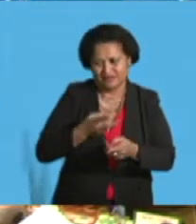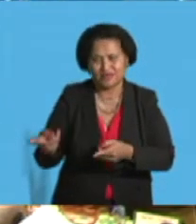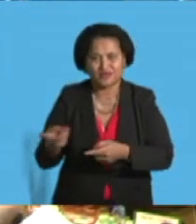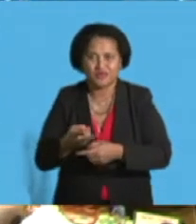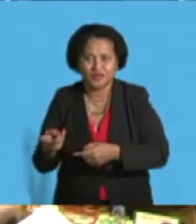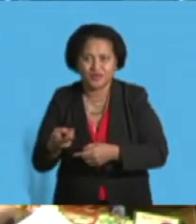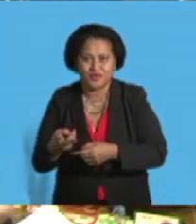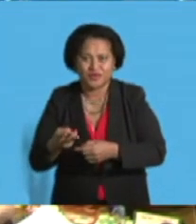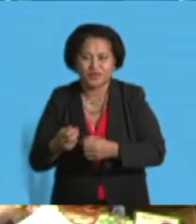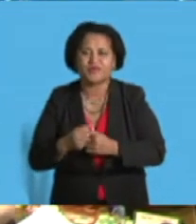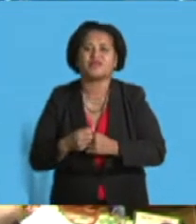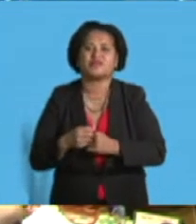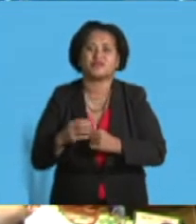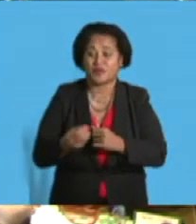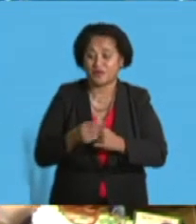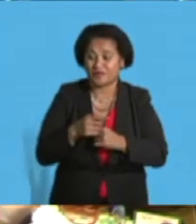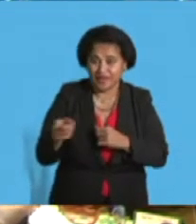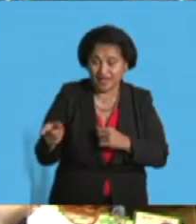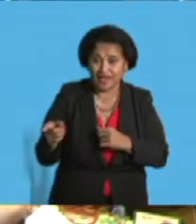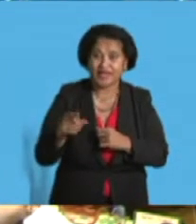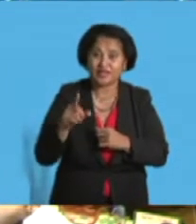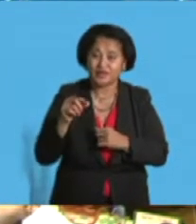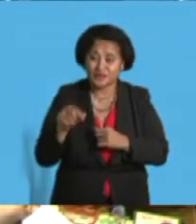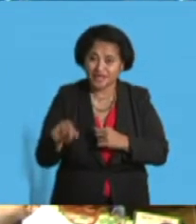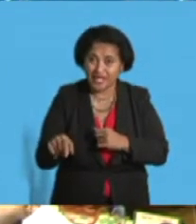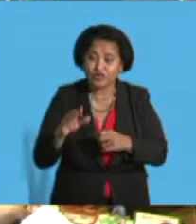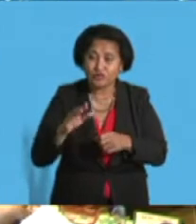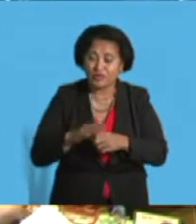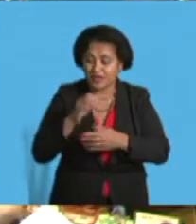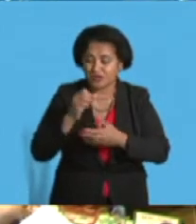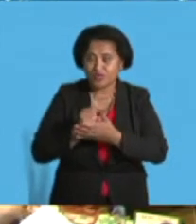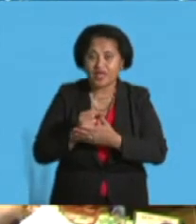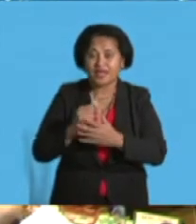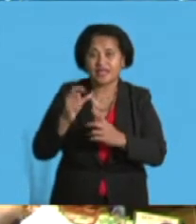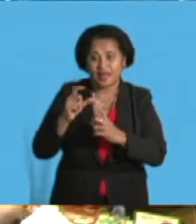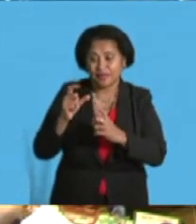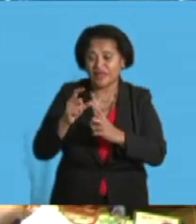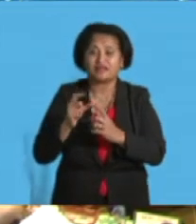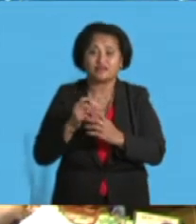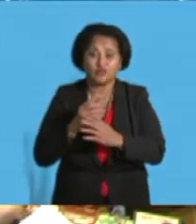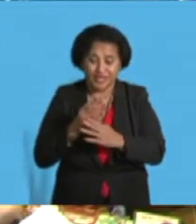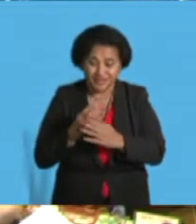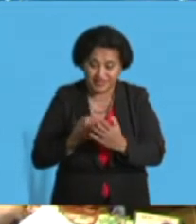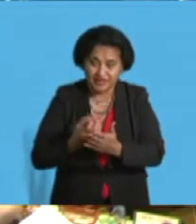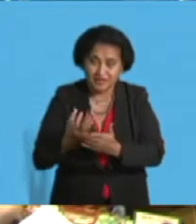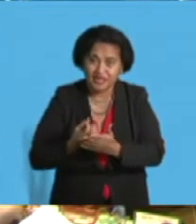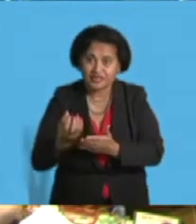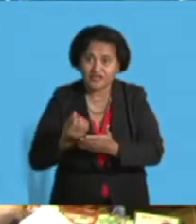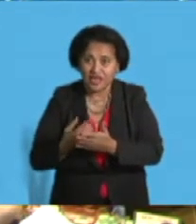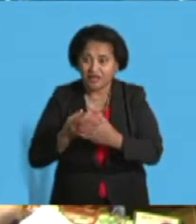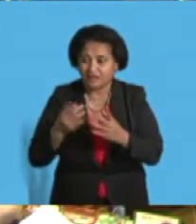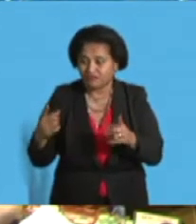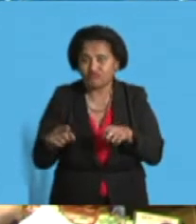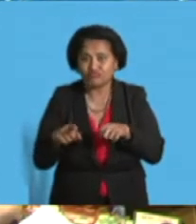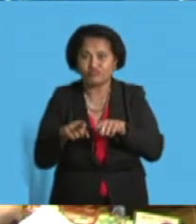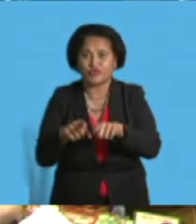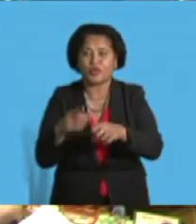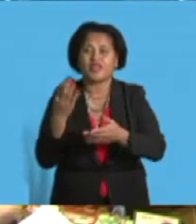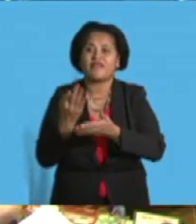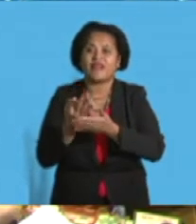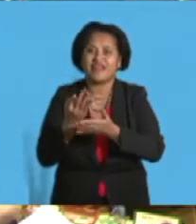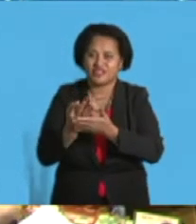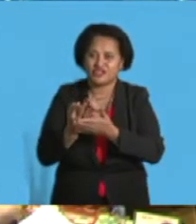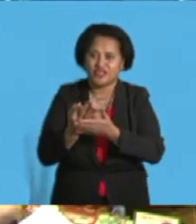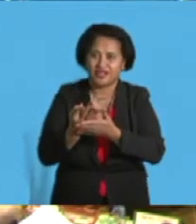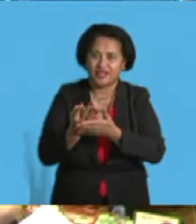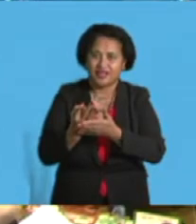the final vetting agency to ensure that capital works expenditure, which is under R and requisition, are in line with the financial management manual